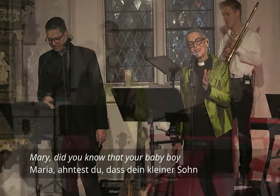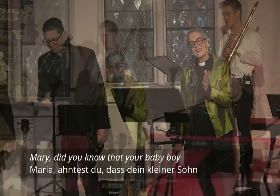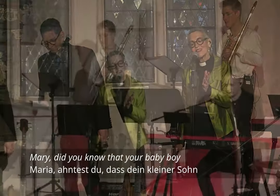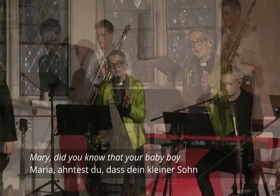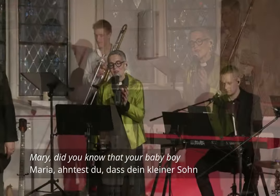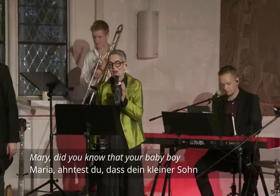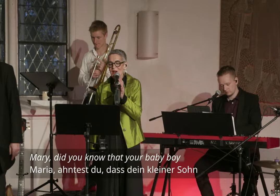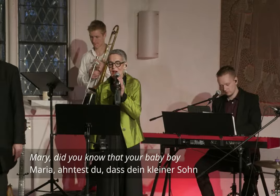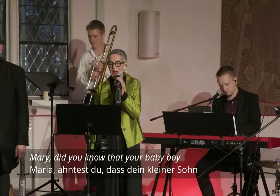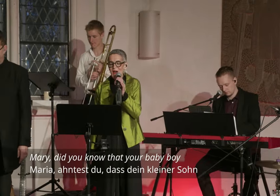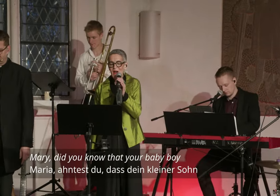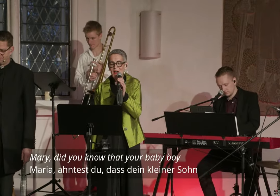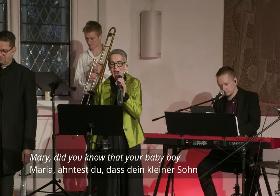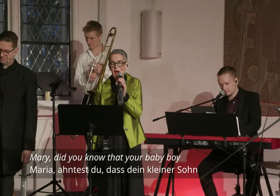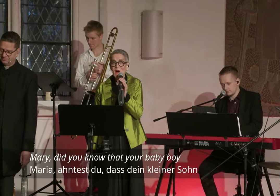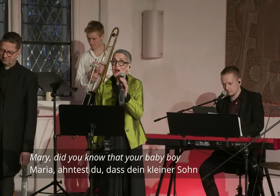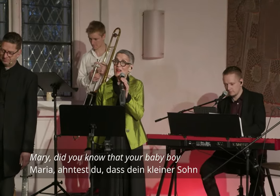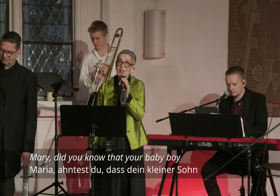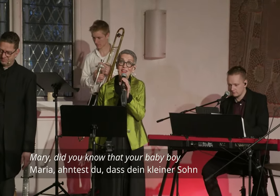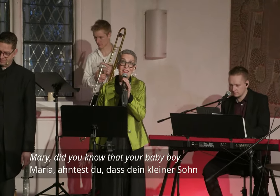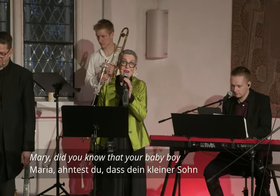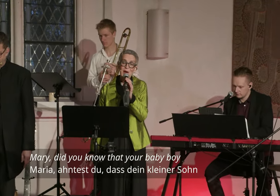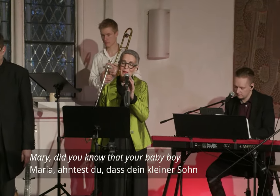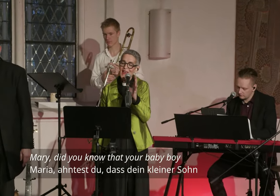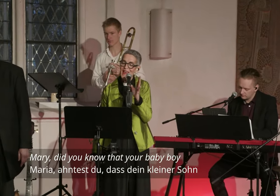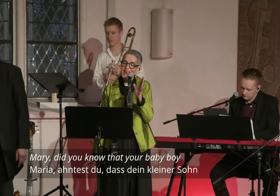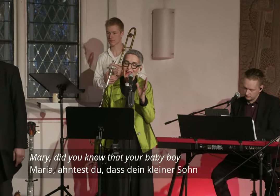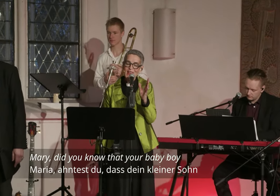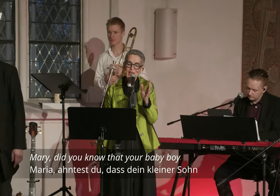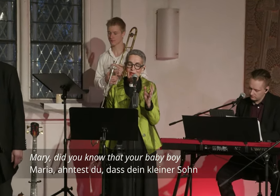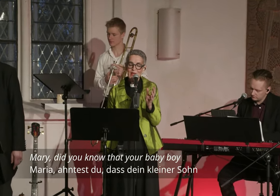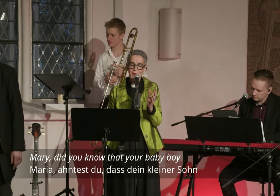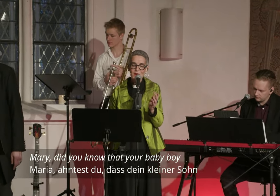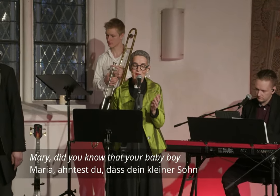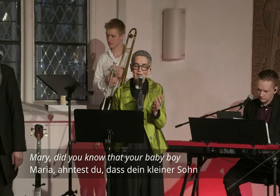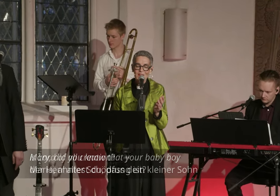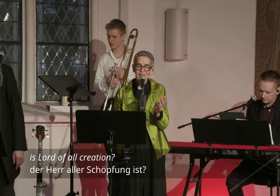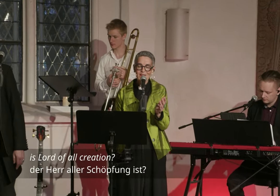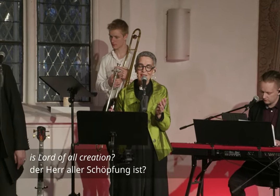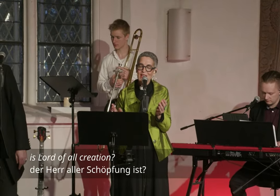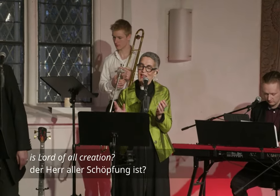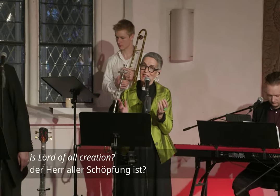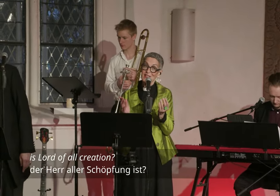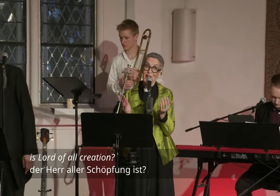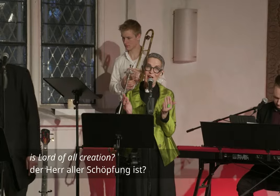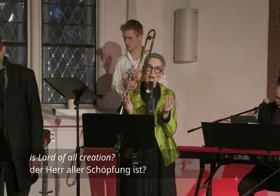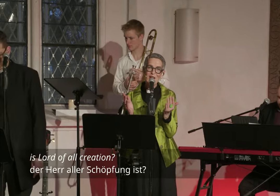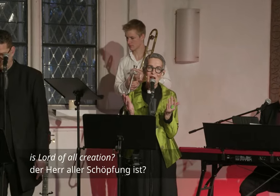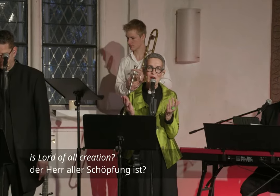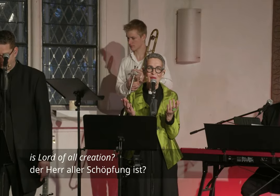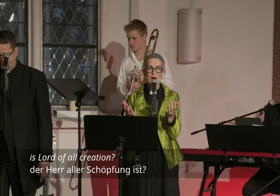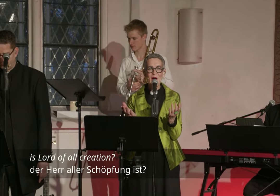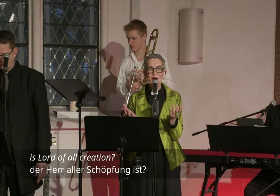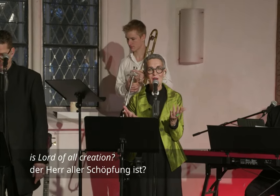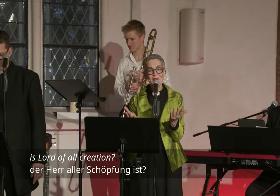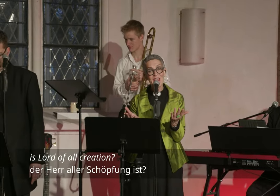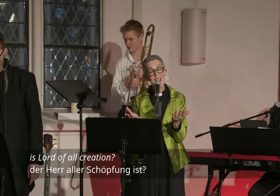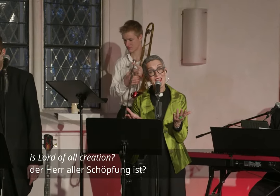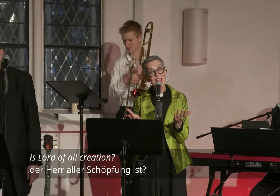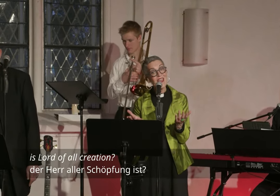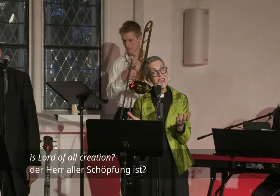Mary, did you know that your baby boy is Lord of